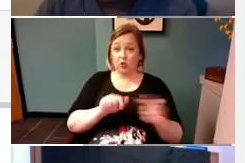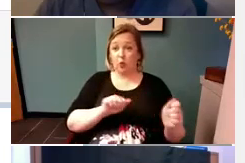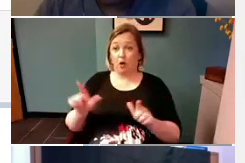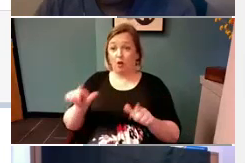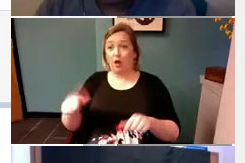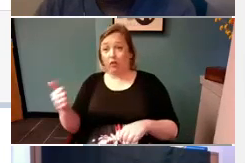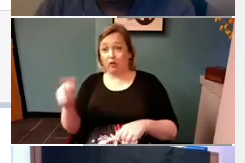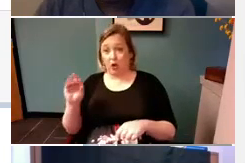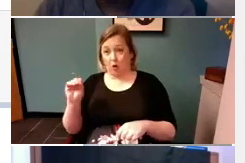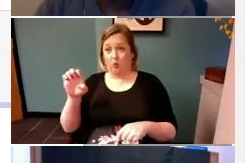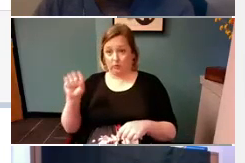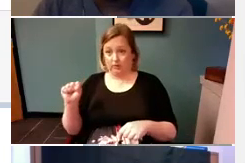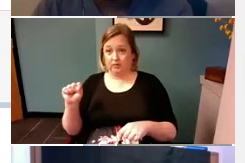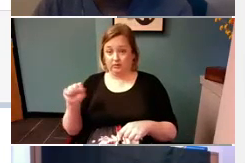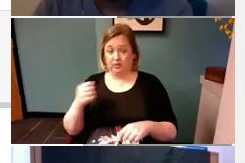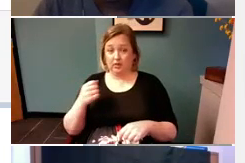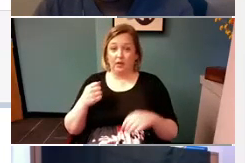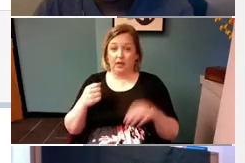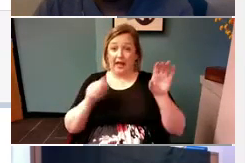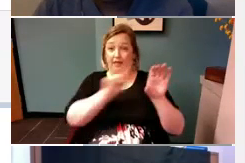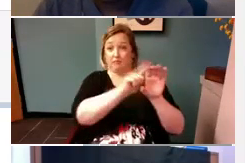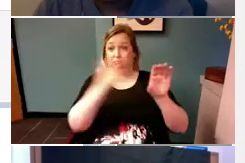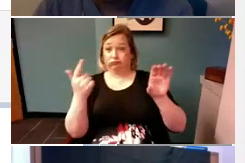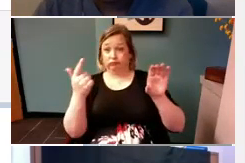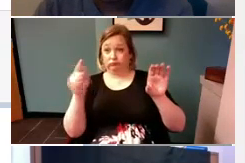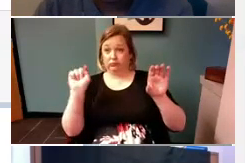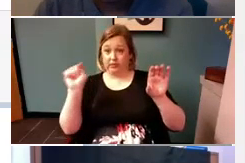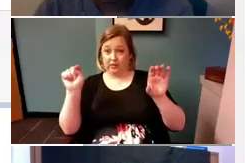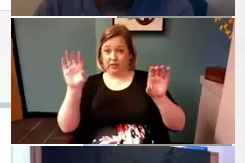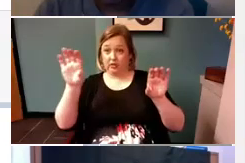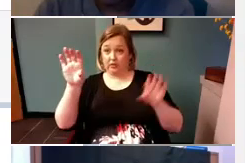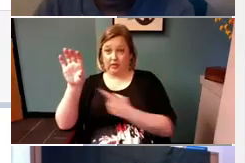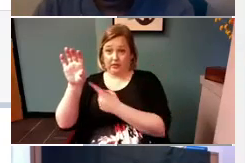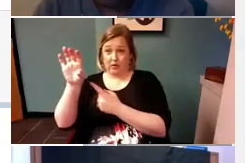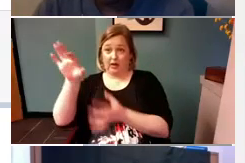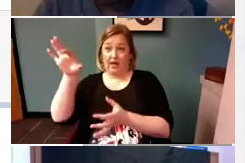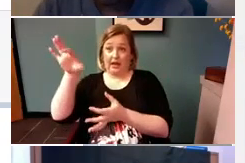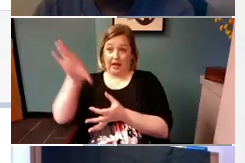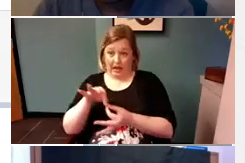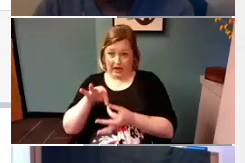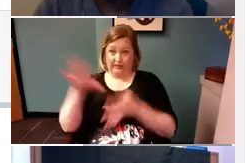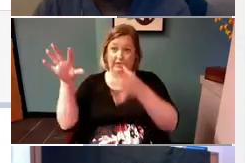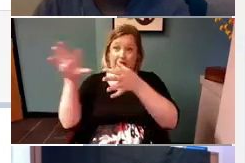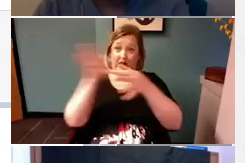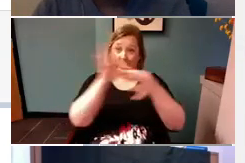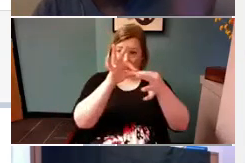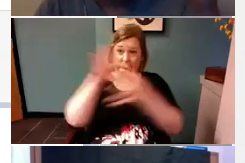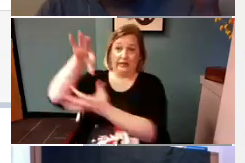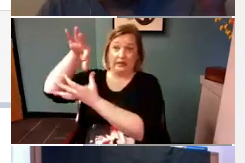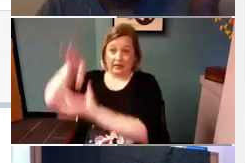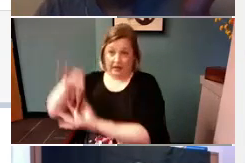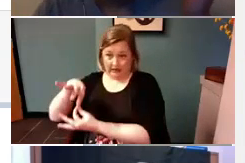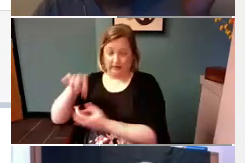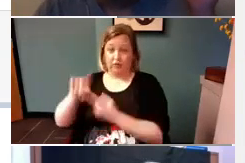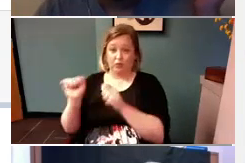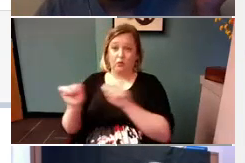connection, and for this node we have this, we have another node connection here, and we also have another node connection here. So the